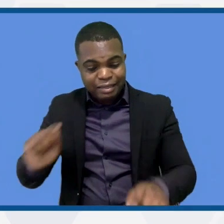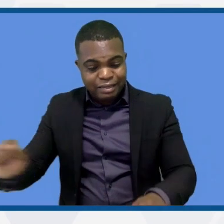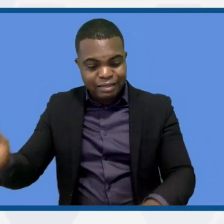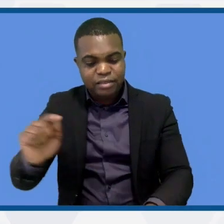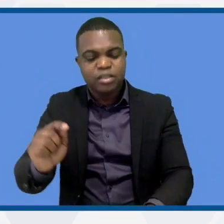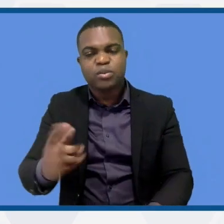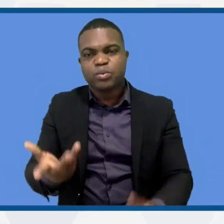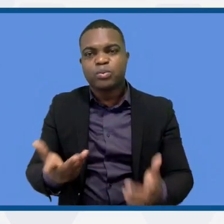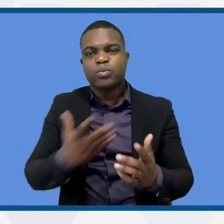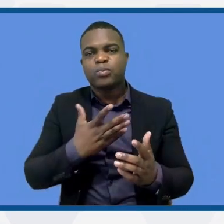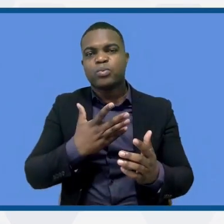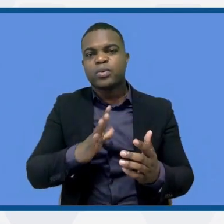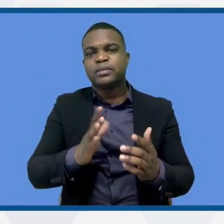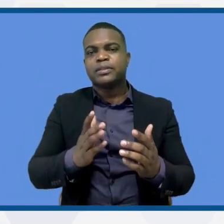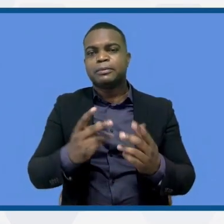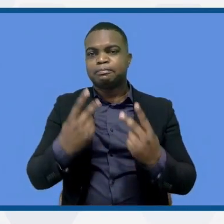Next slide.